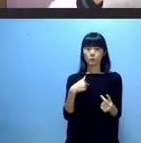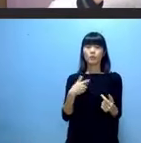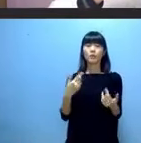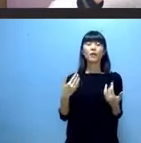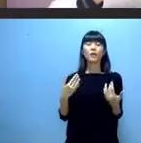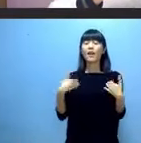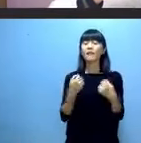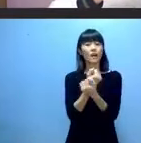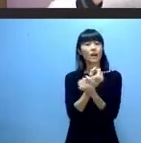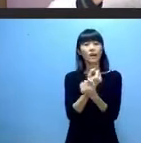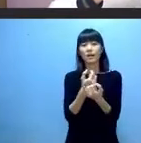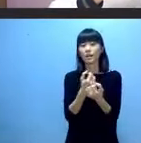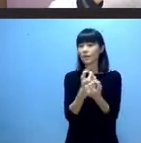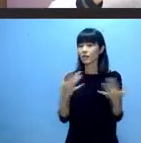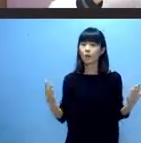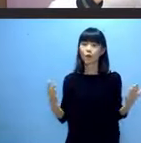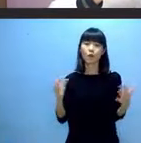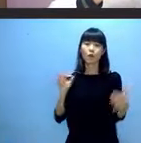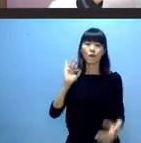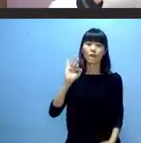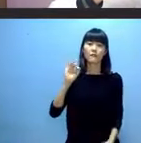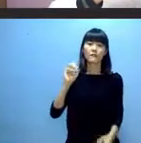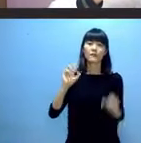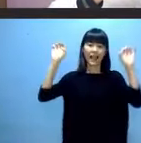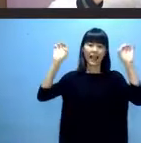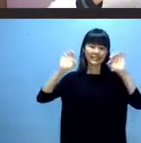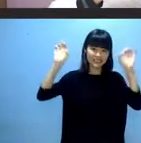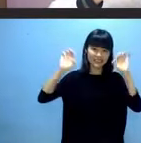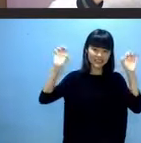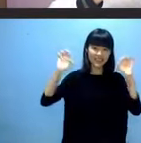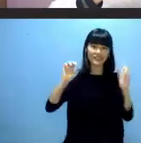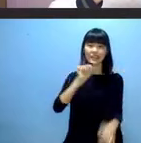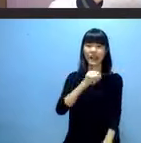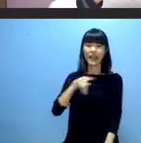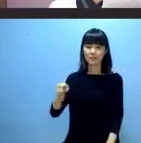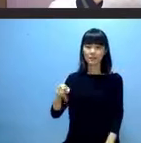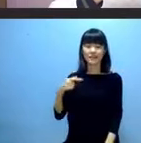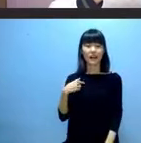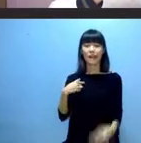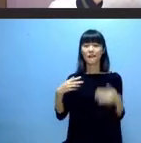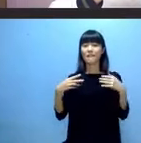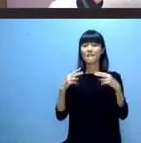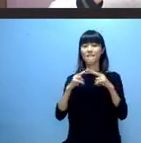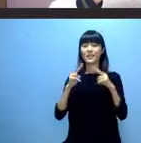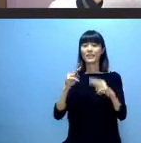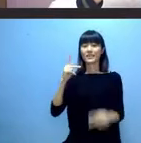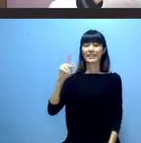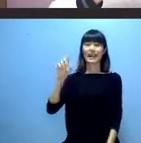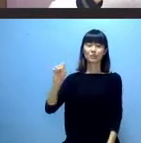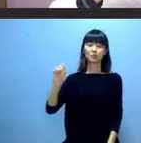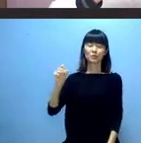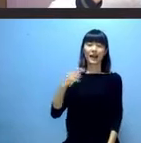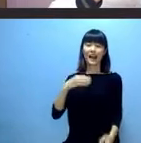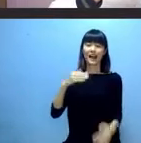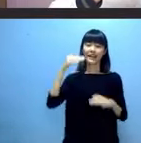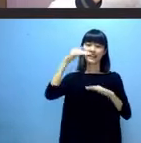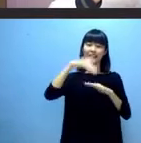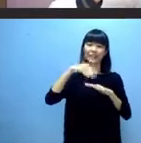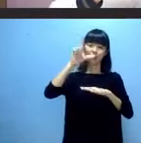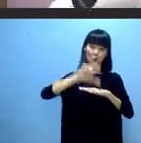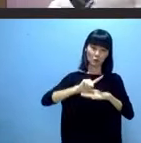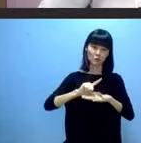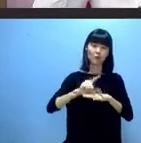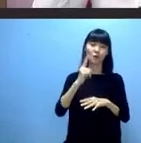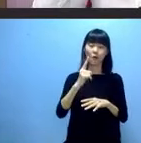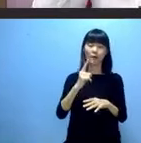fitness apps that have been, you know, going around right now. I'm very kiasu lah, so I downloaded like all of them and tried and shortlisted